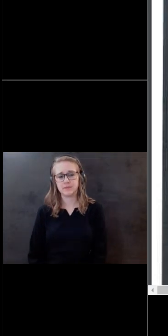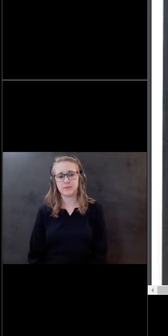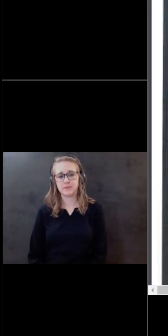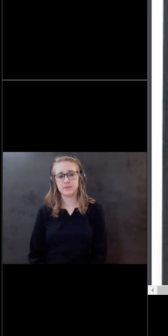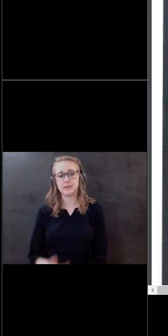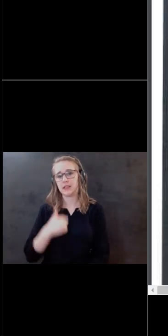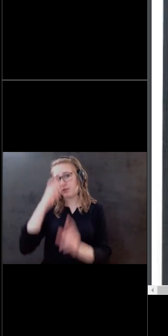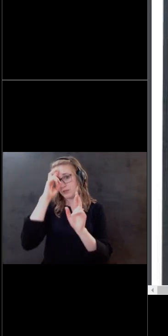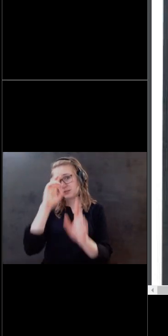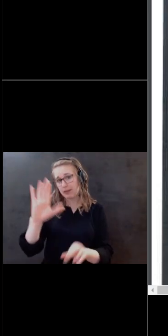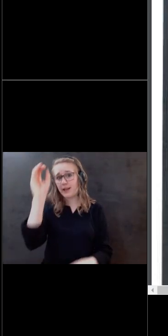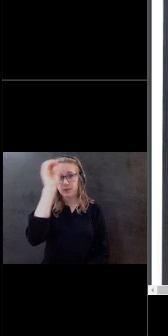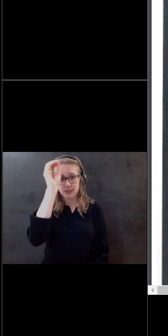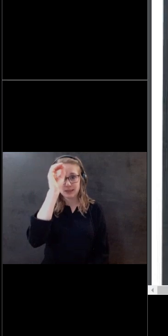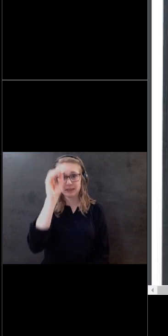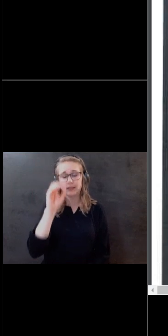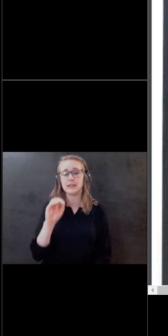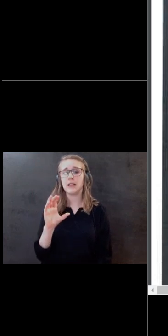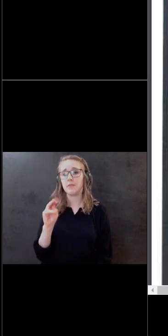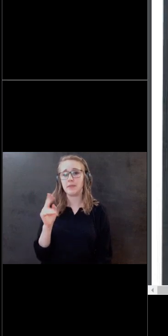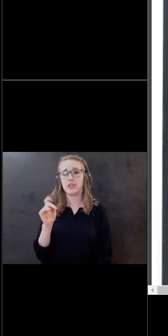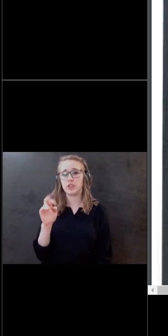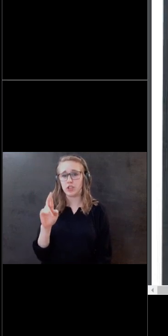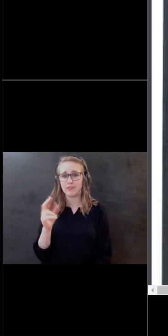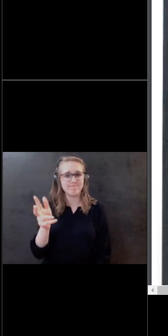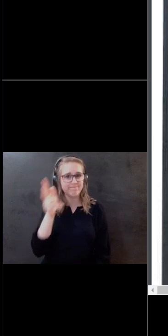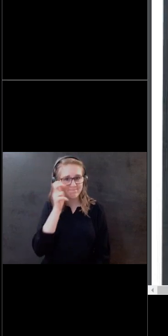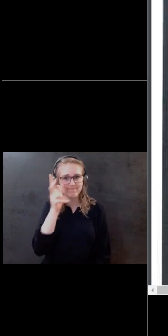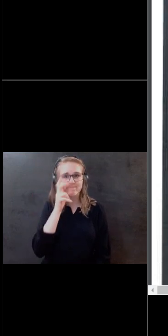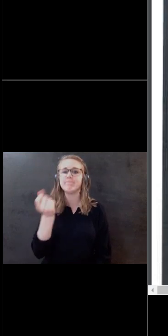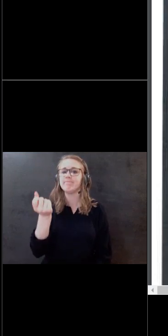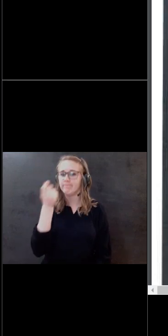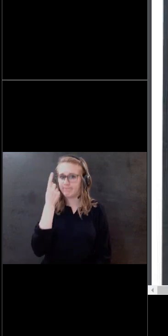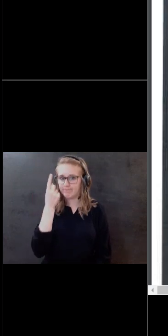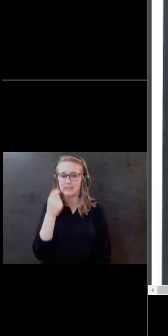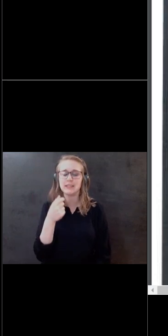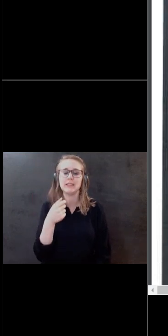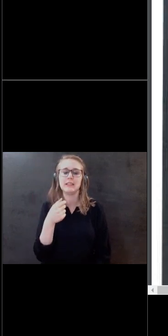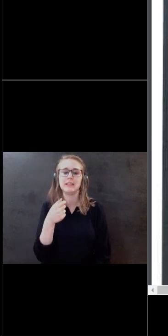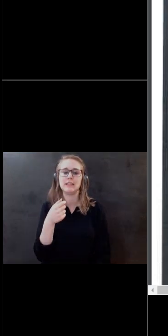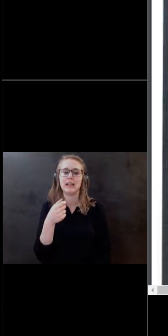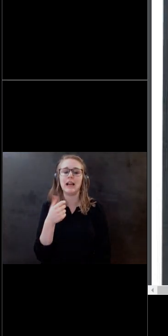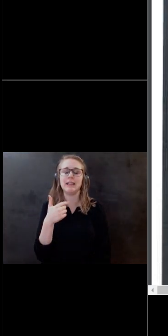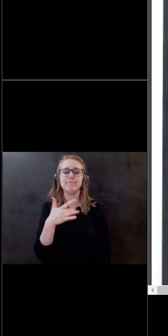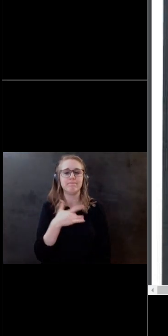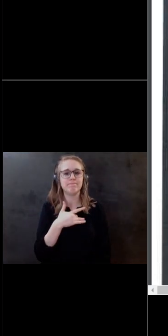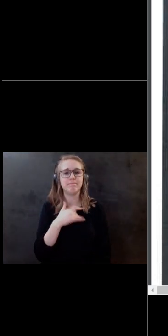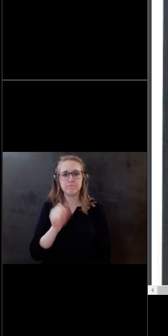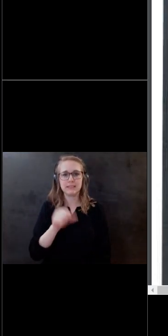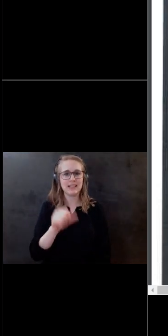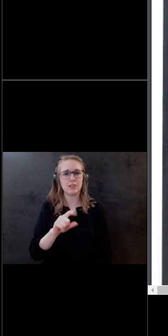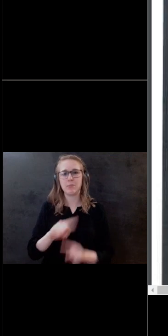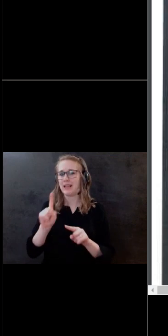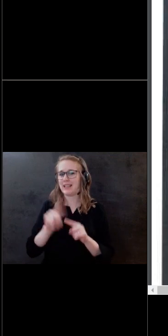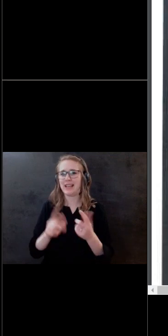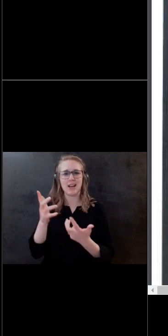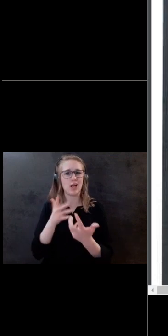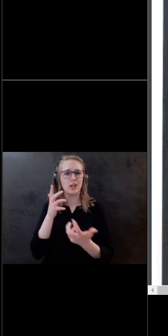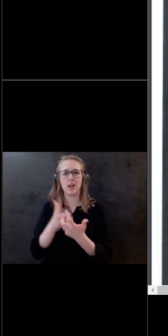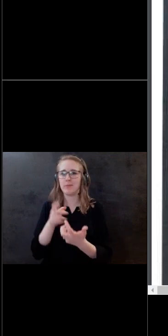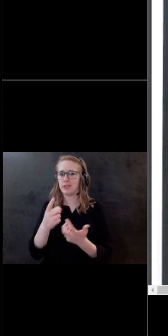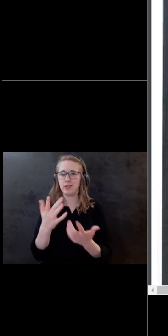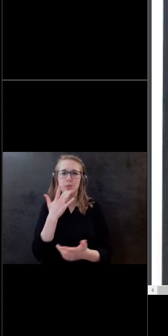respect your opinion, Commissioner. I've heard it and I understand it. It hasn't not sunk in. I just can't accommodate what you'd like me to.